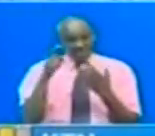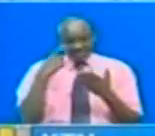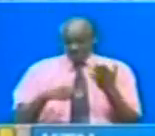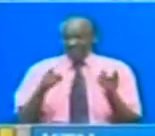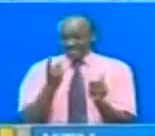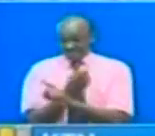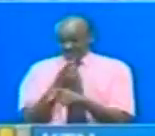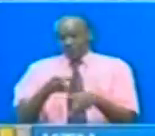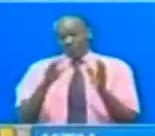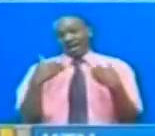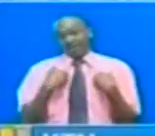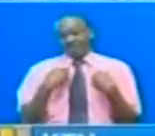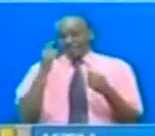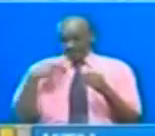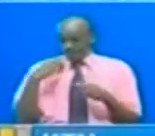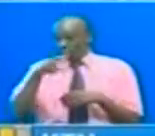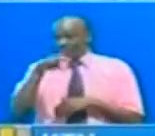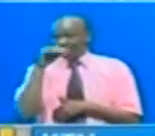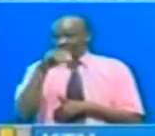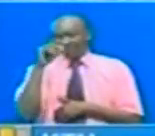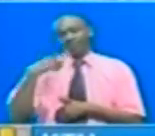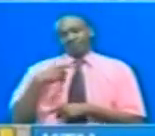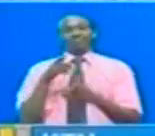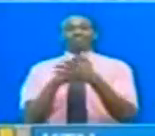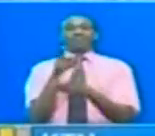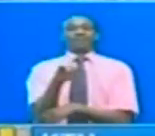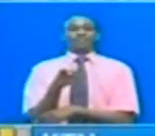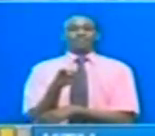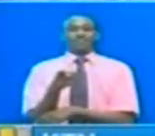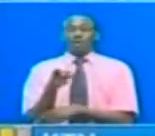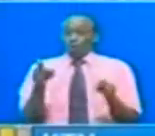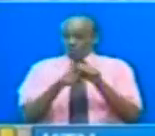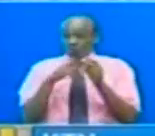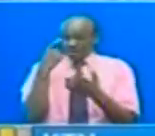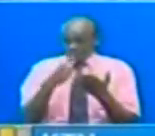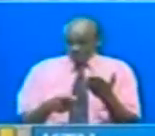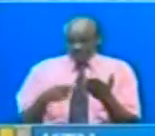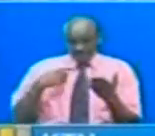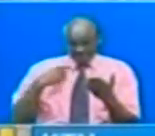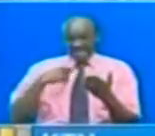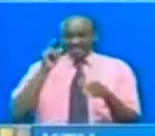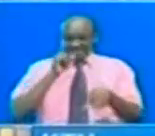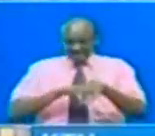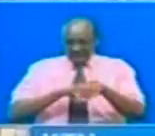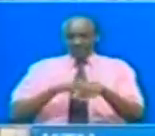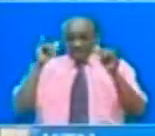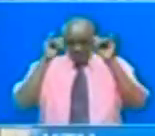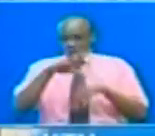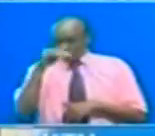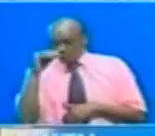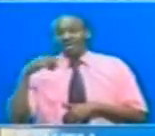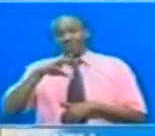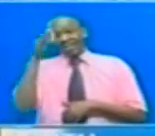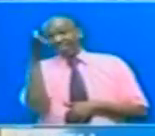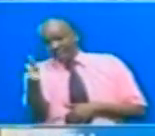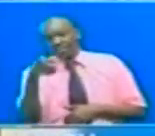measures on communities that encourage cattle rustling. Mechanisms also been instituted to track stolen animals and ensure those responsible replace